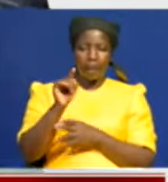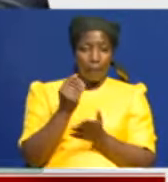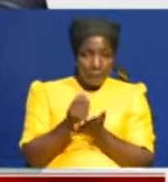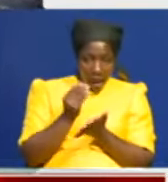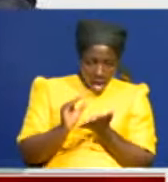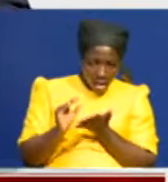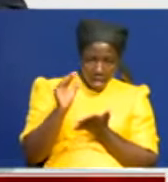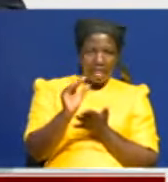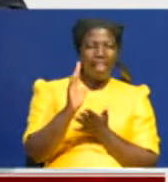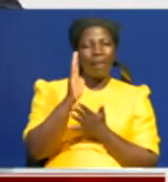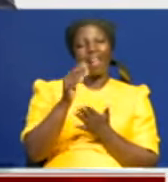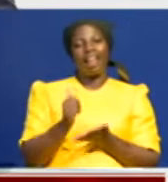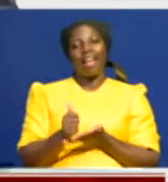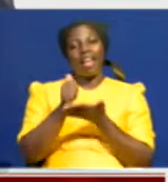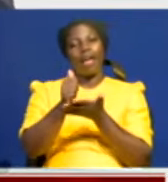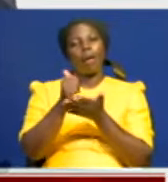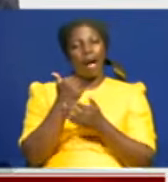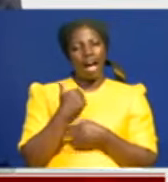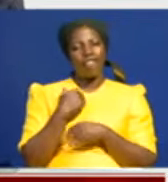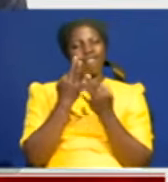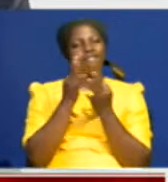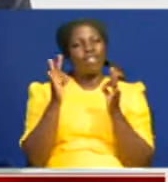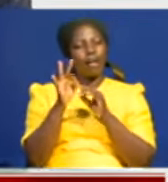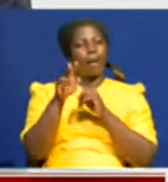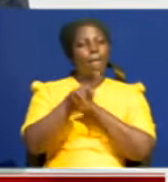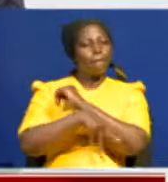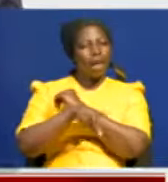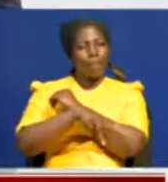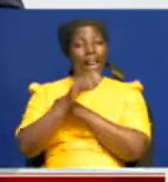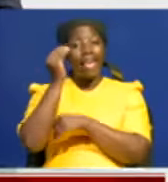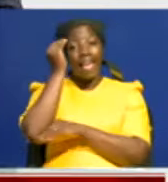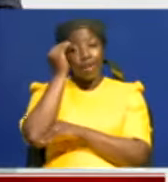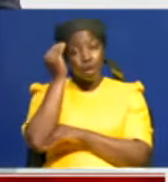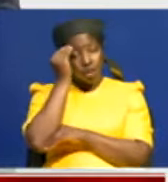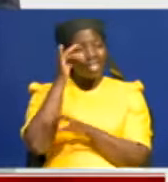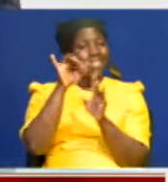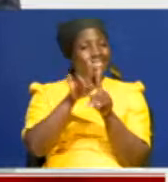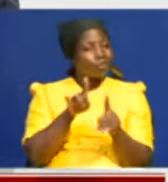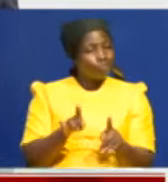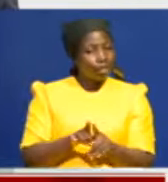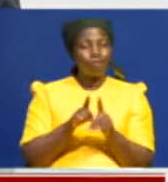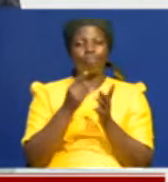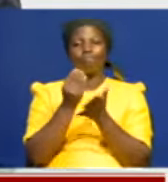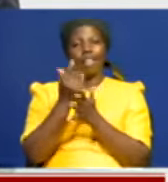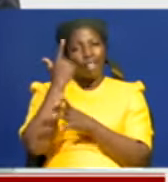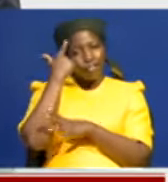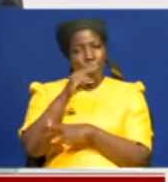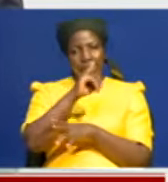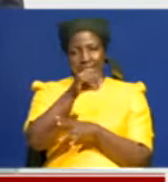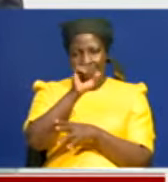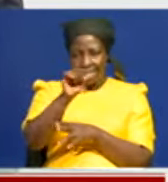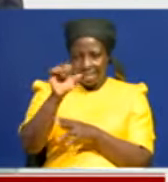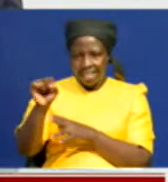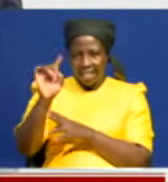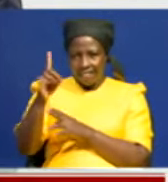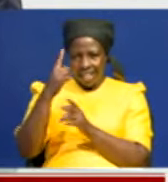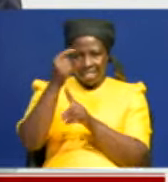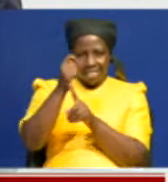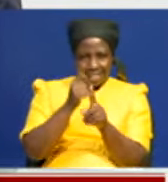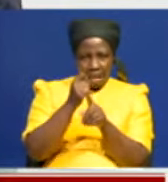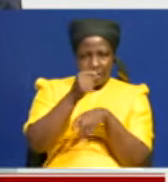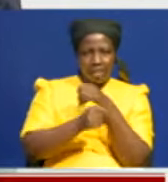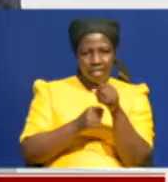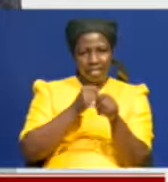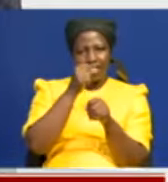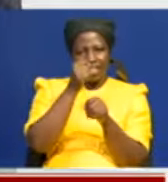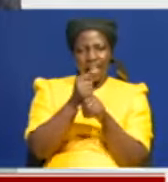The allocation will facilitate free primary education and also capitation for junior secondary schools for the first time for the 2024